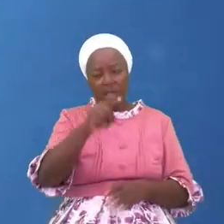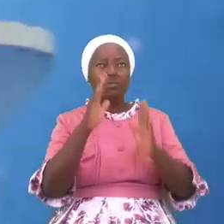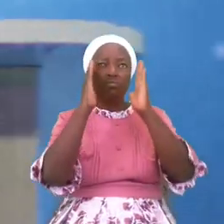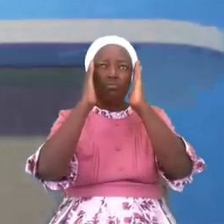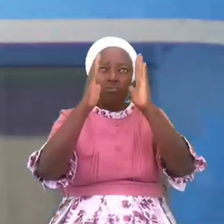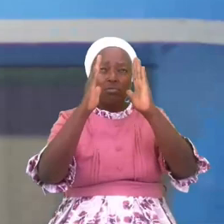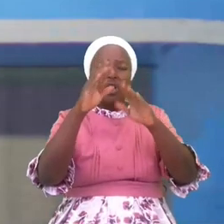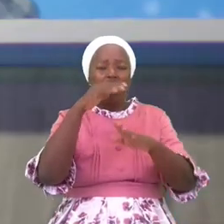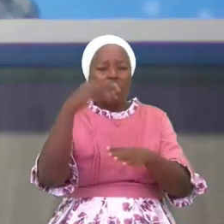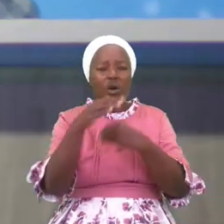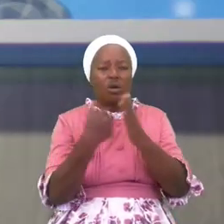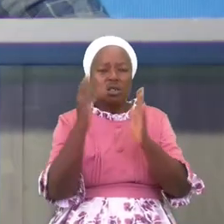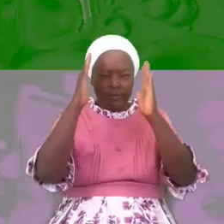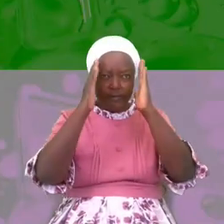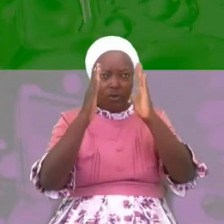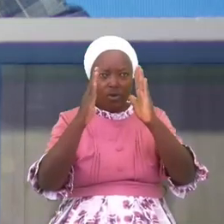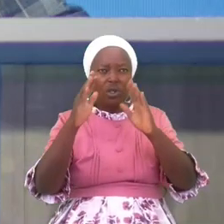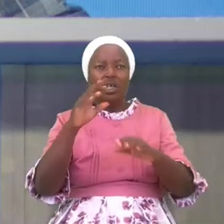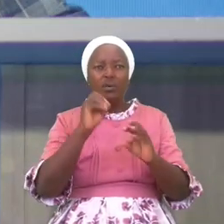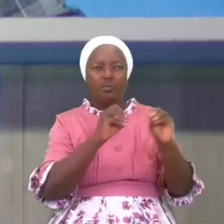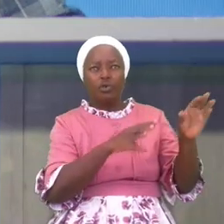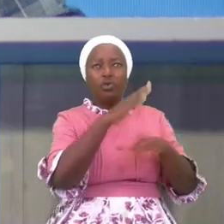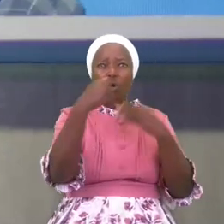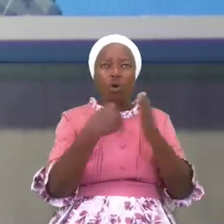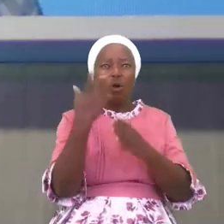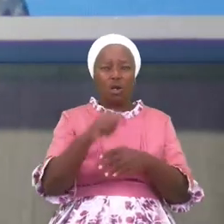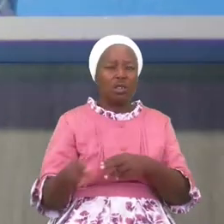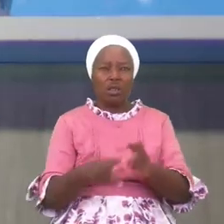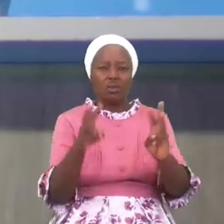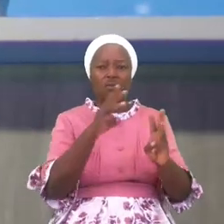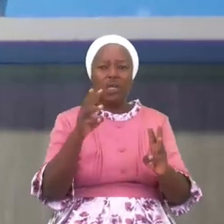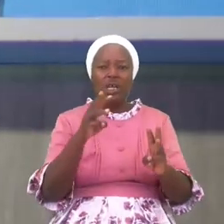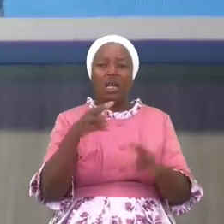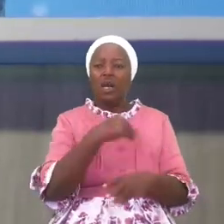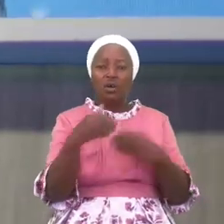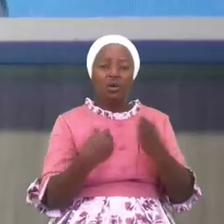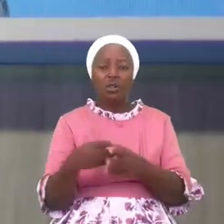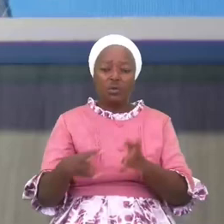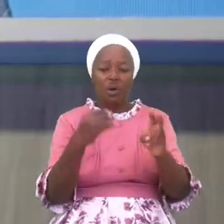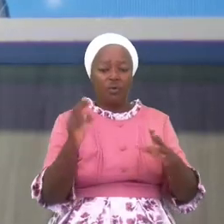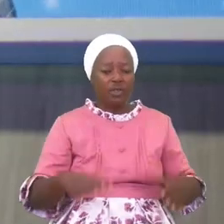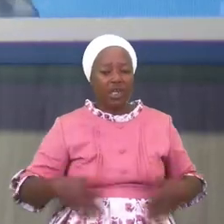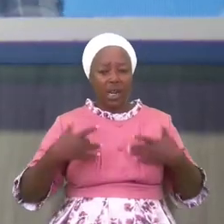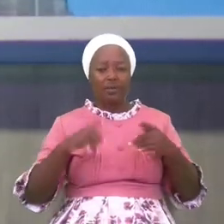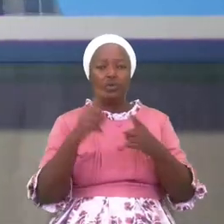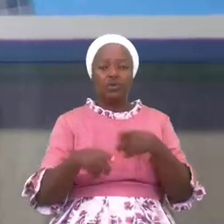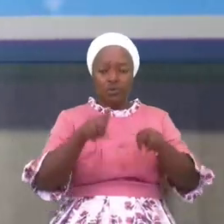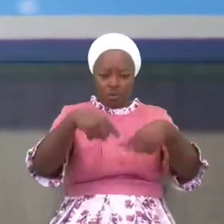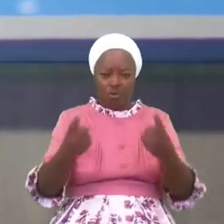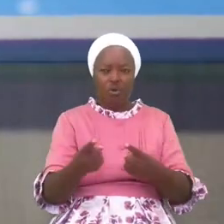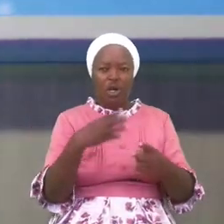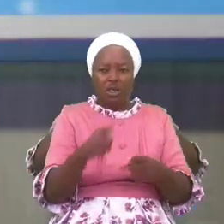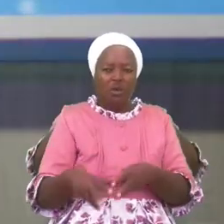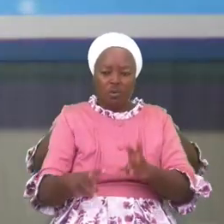the direction of his life to go the direction God was calling him to